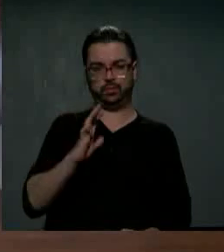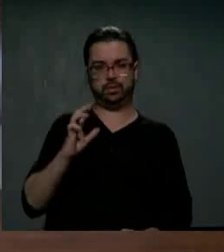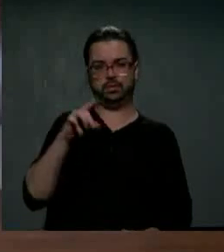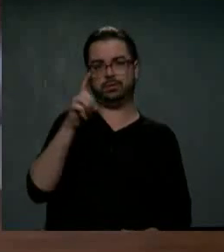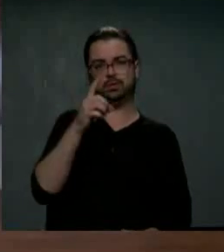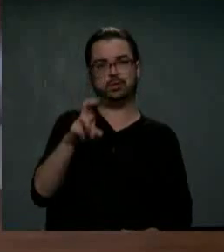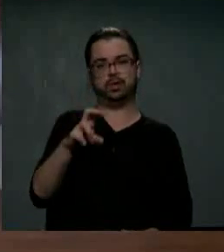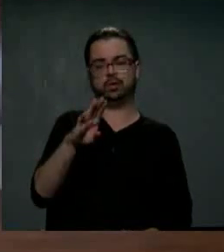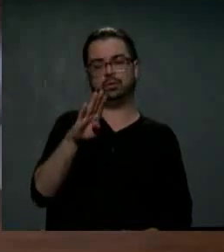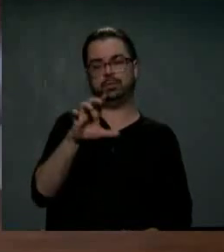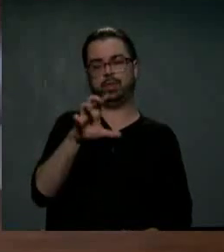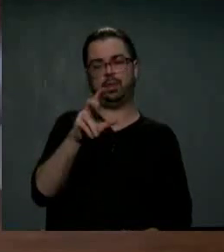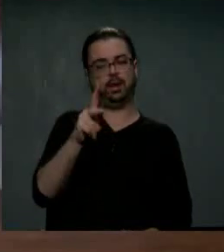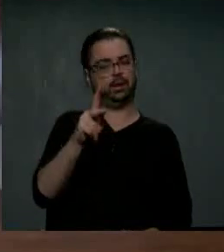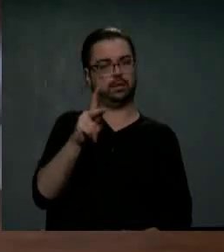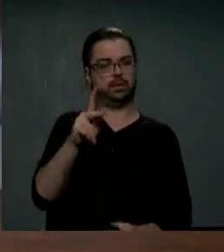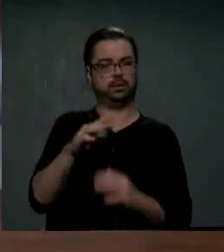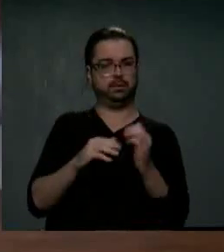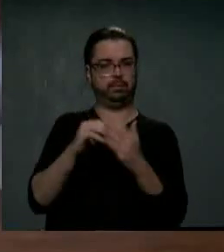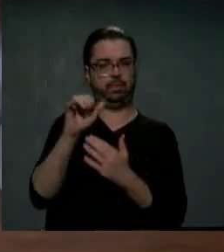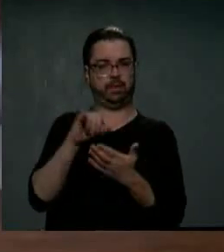was that built it